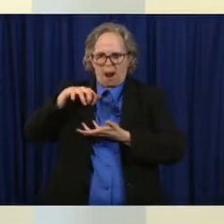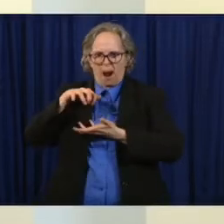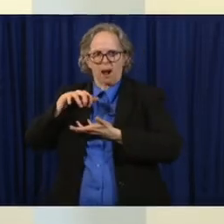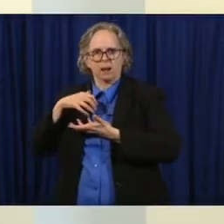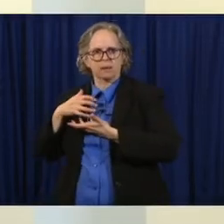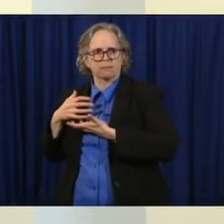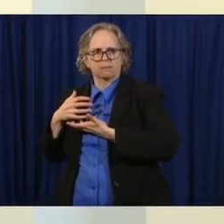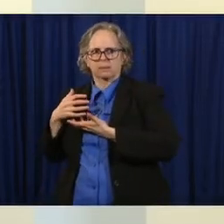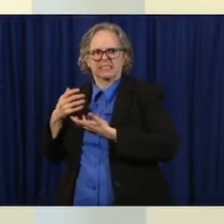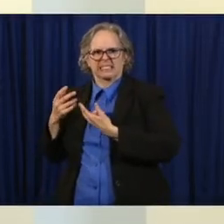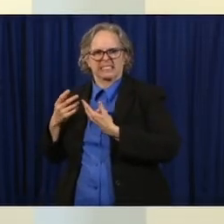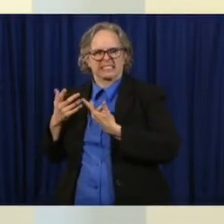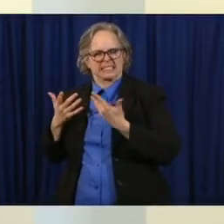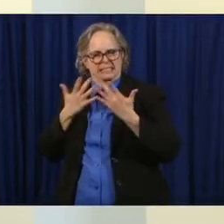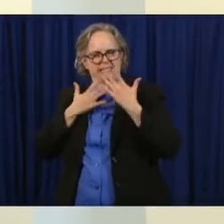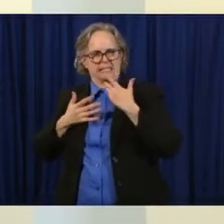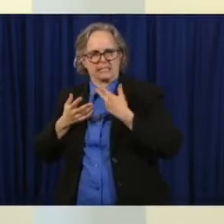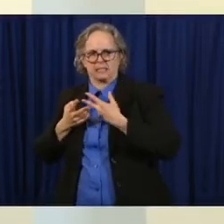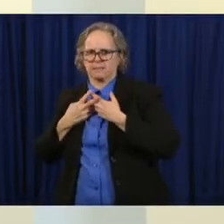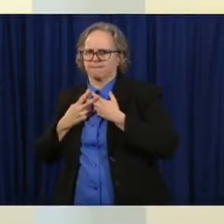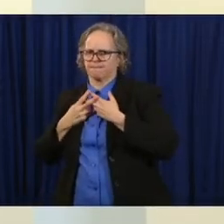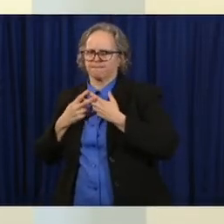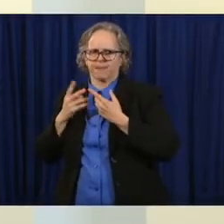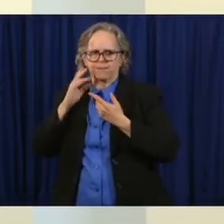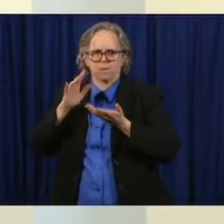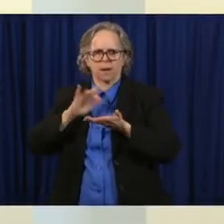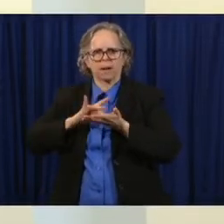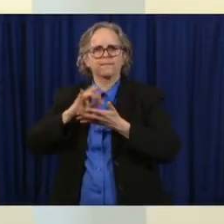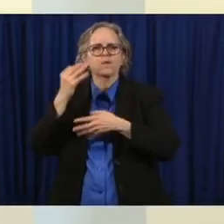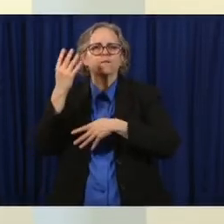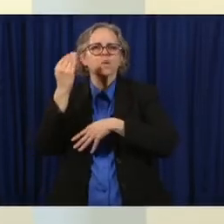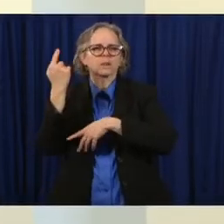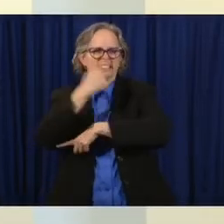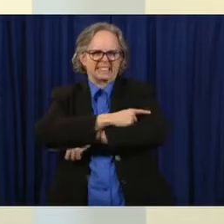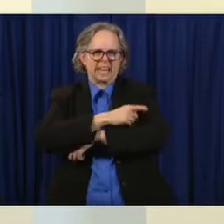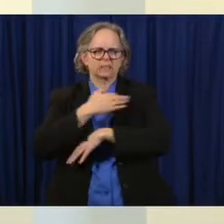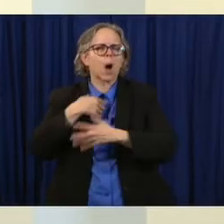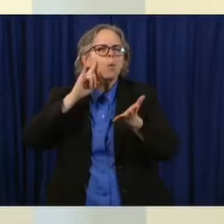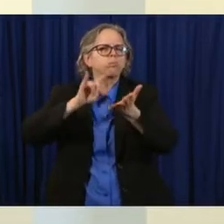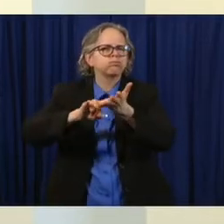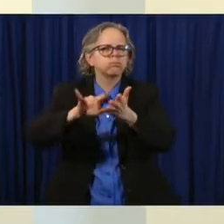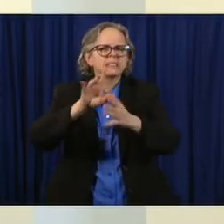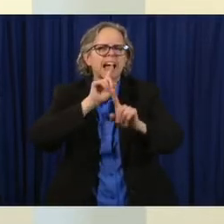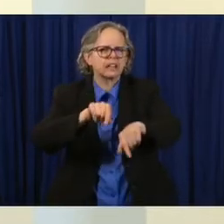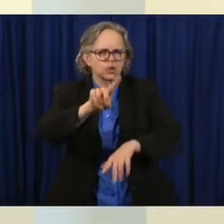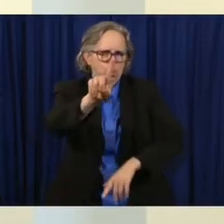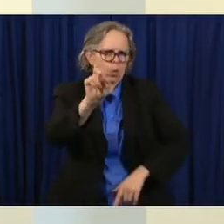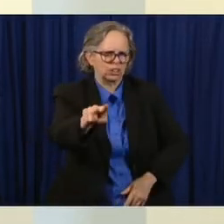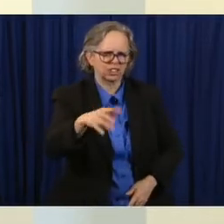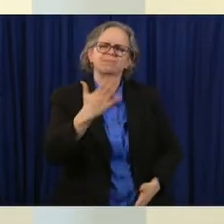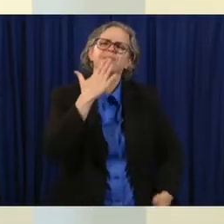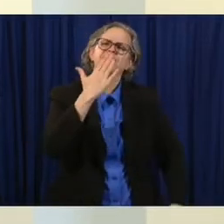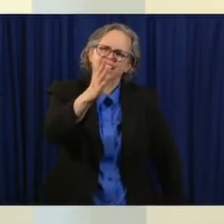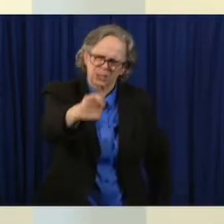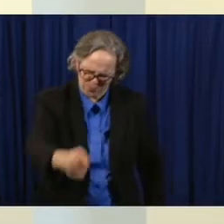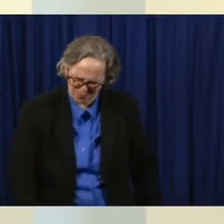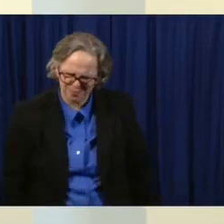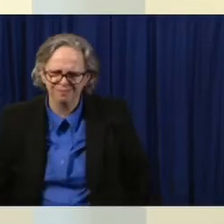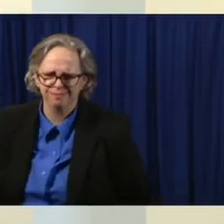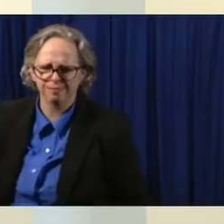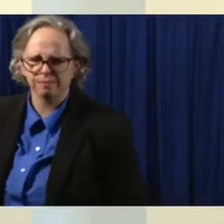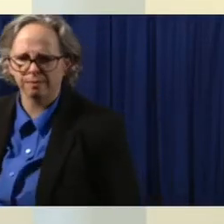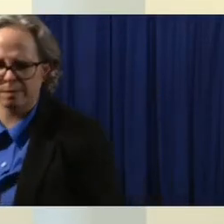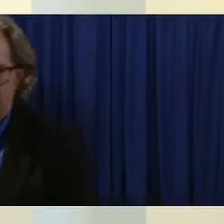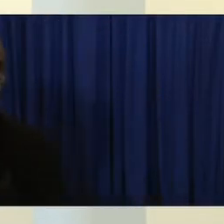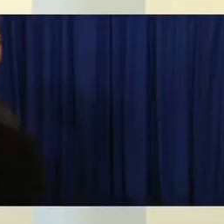with a doctor to 14 days. But I'll look more into the rest of your question. Thank you. For